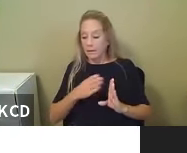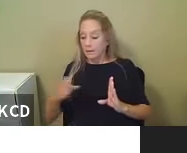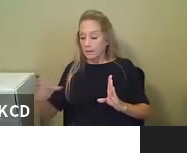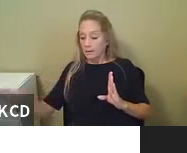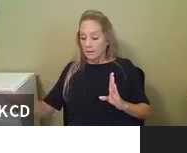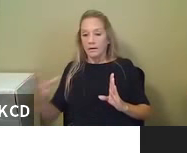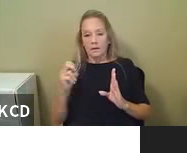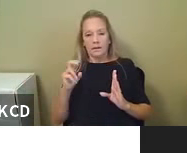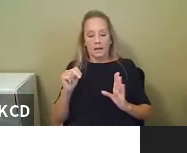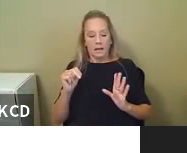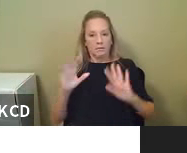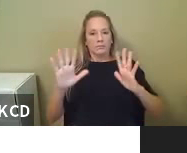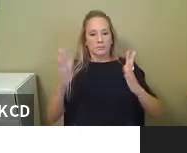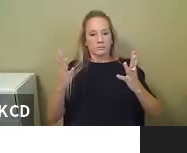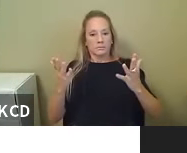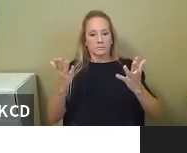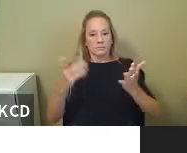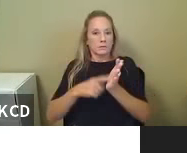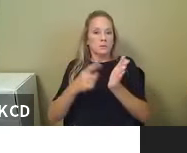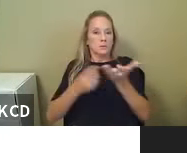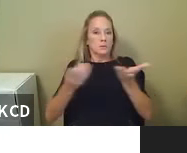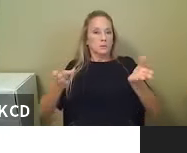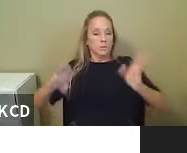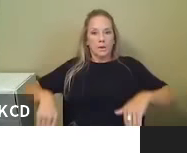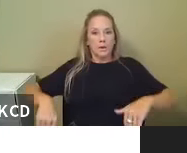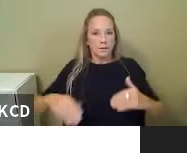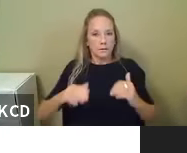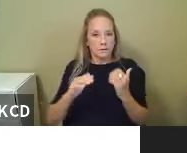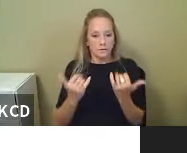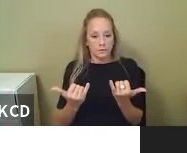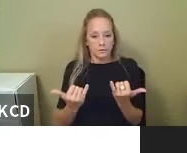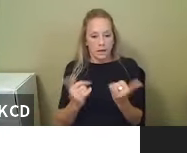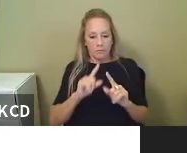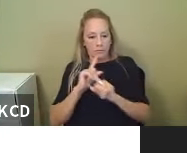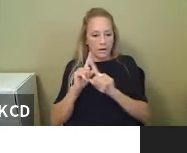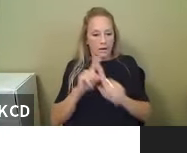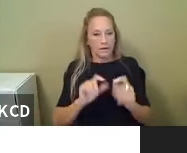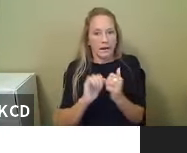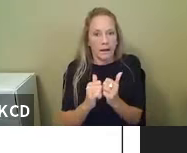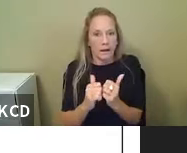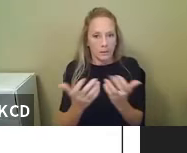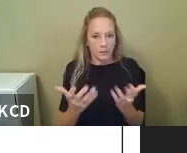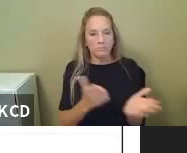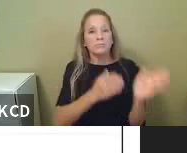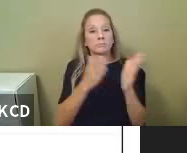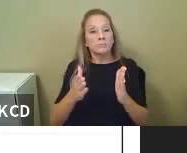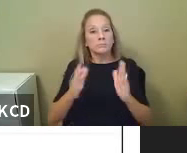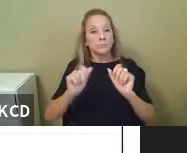a community level. Next slide, please.